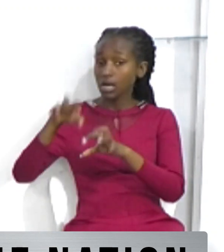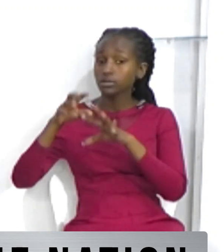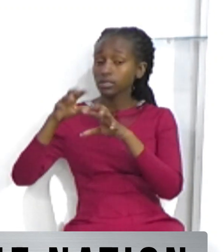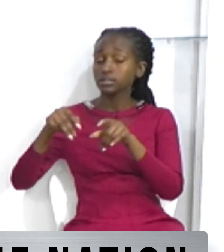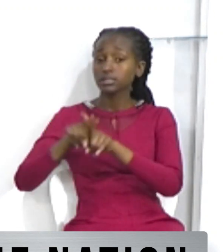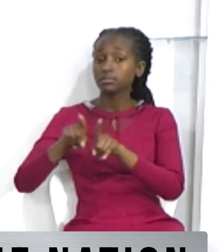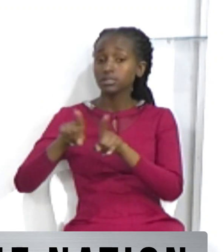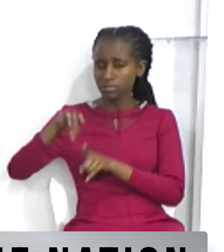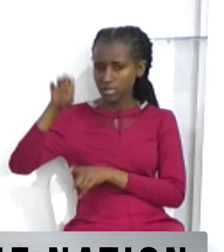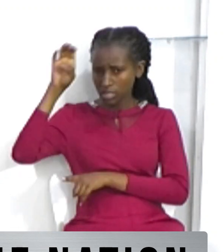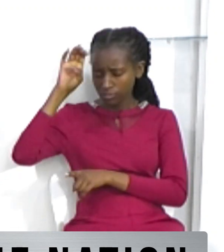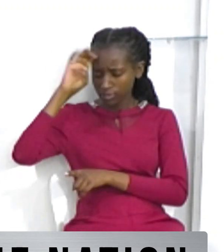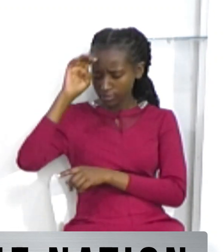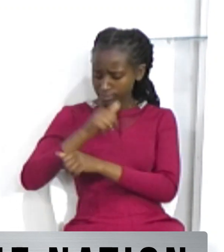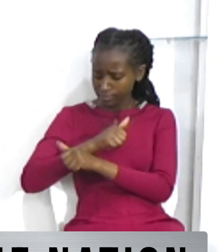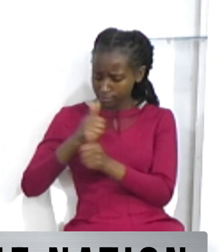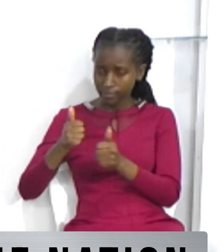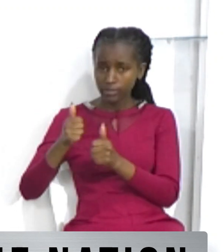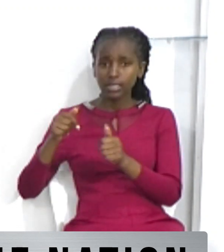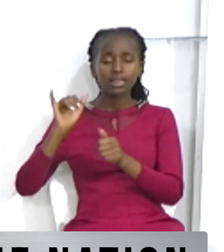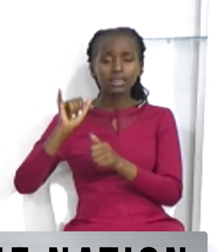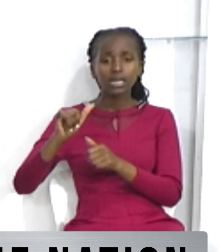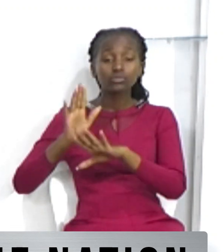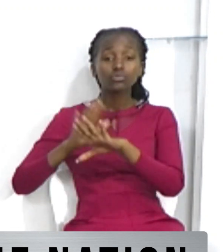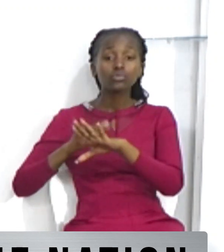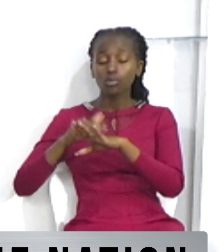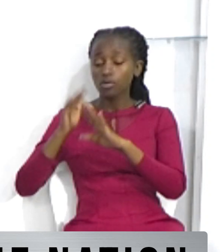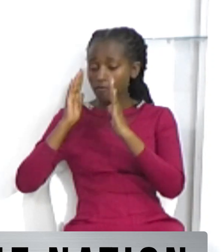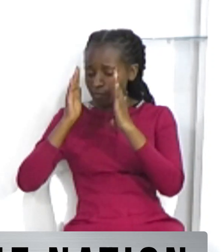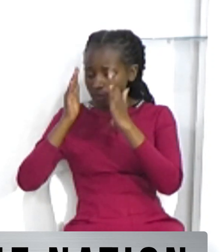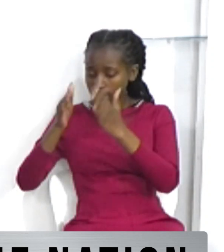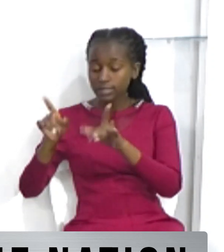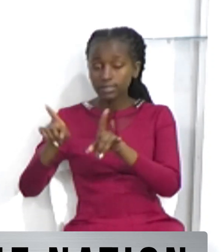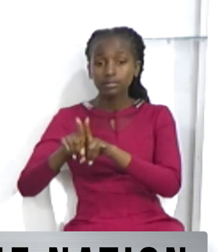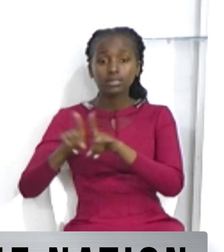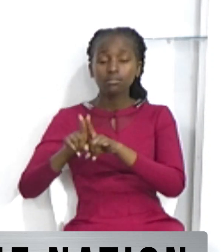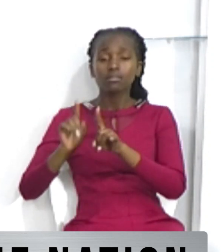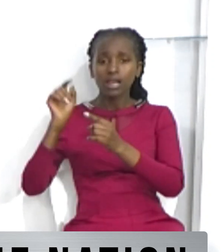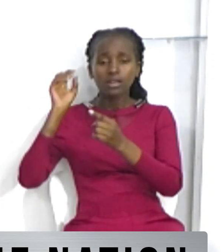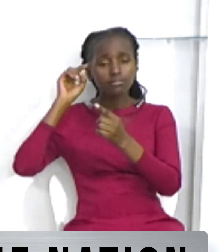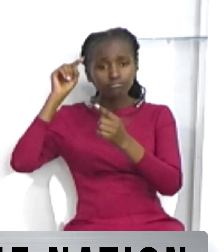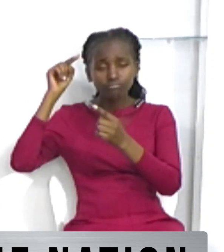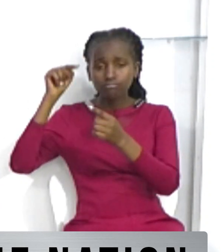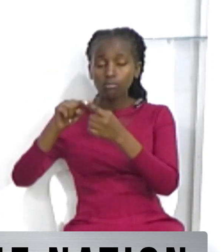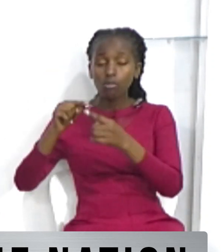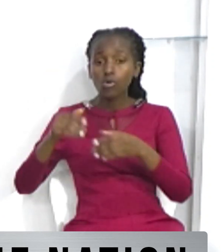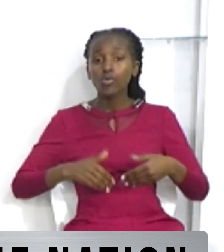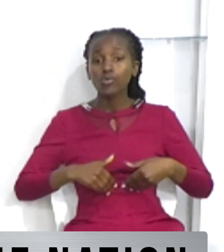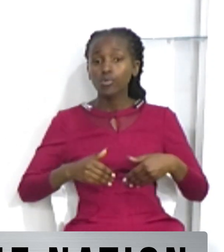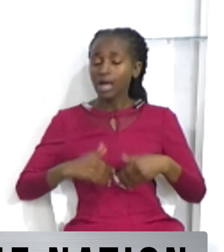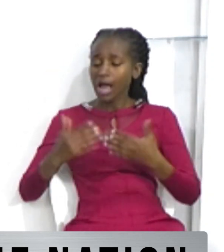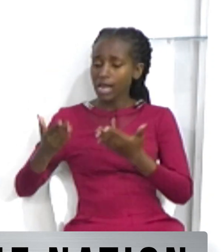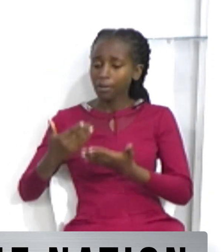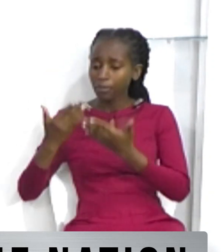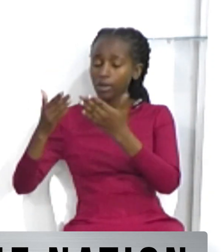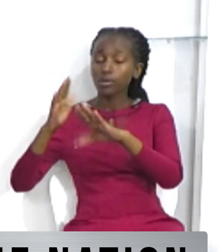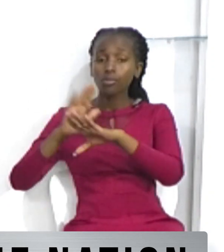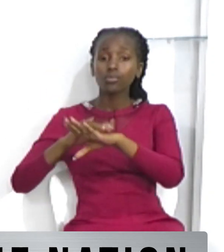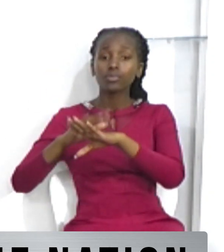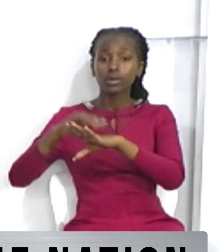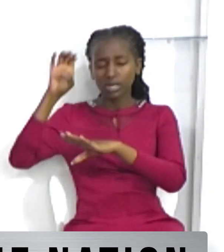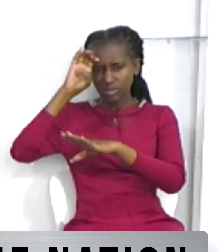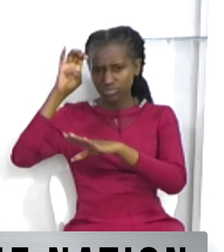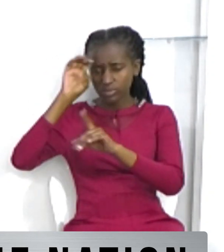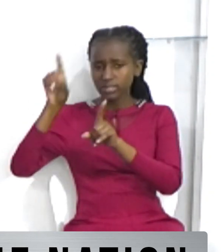was a very good focus because it targeted the youth. He gave very good education, and at the same time, he